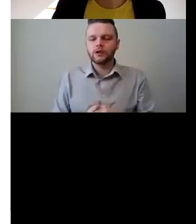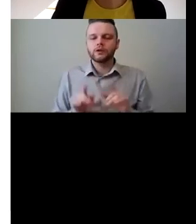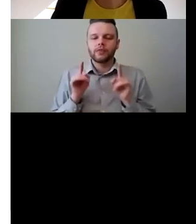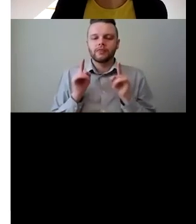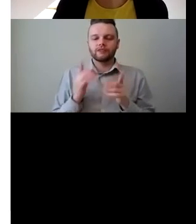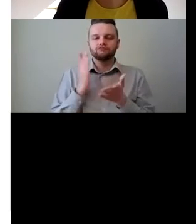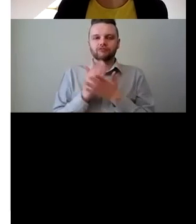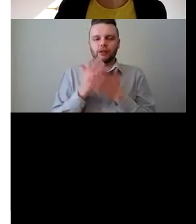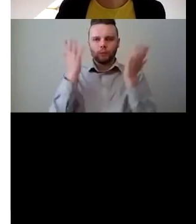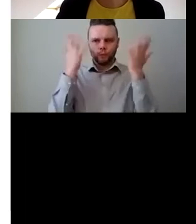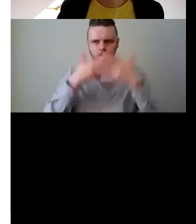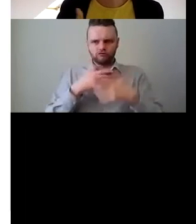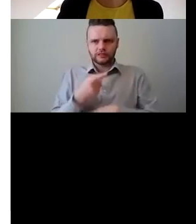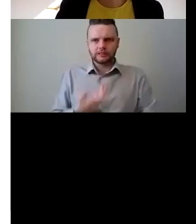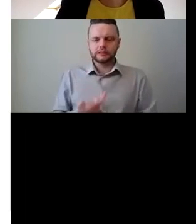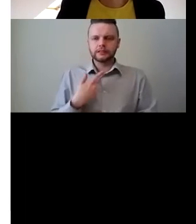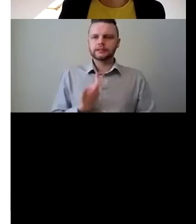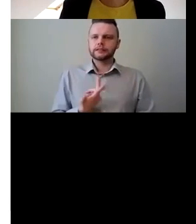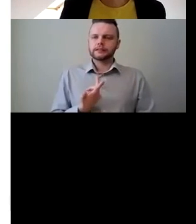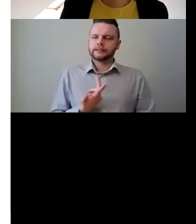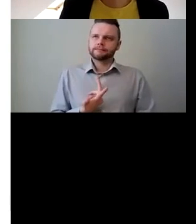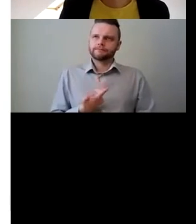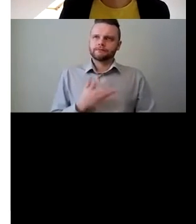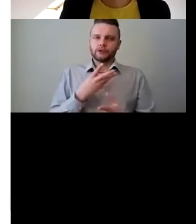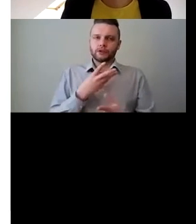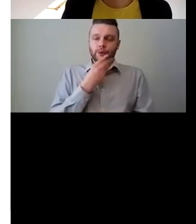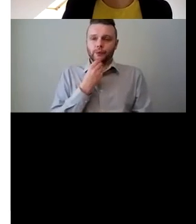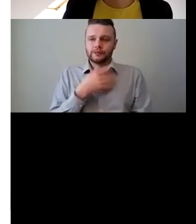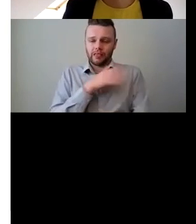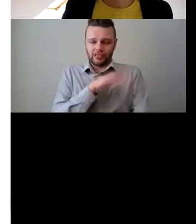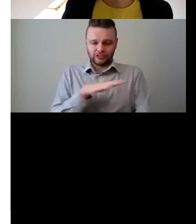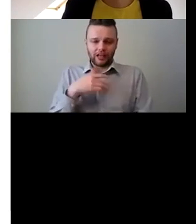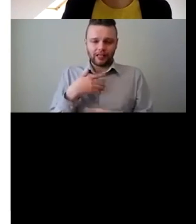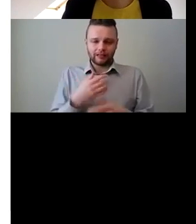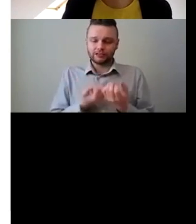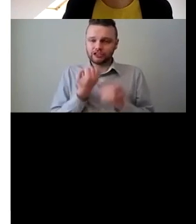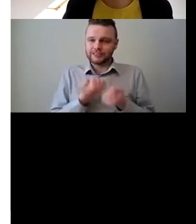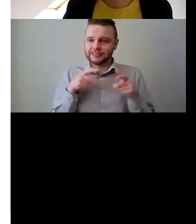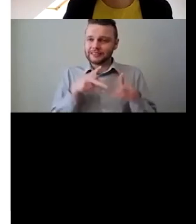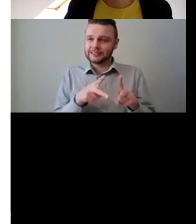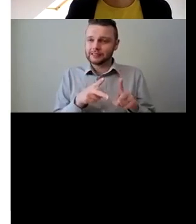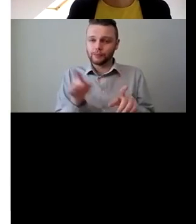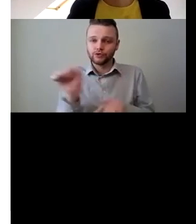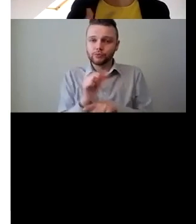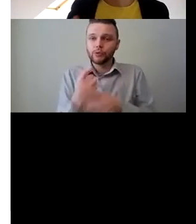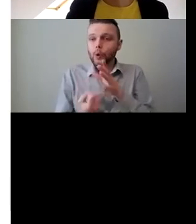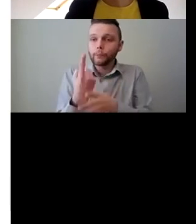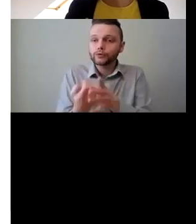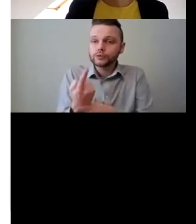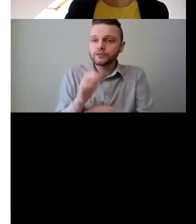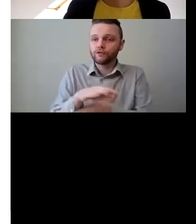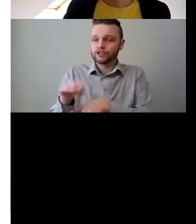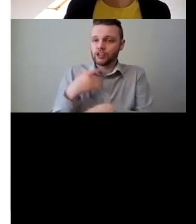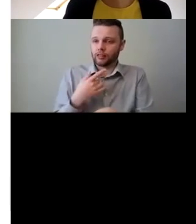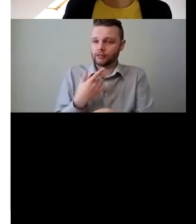really worrying, that rather than, you know, using the child justice system as an opportunity for the child to really also